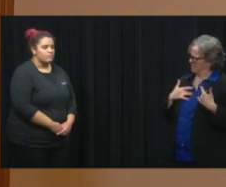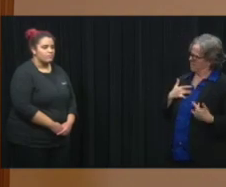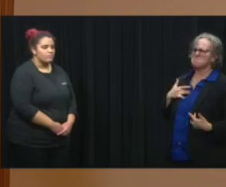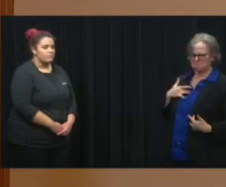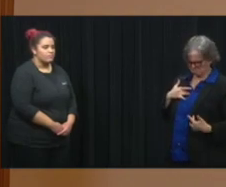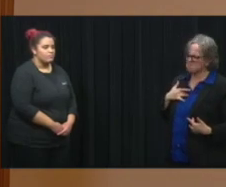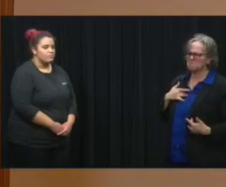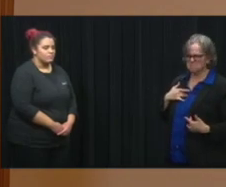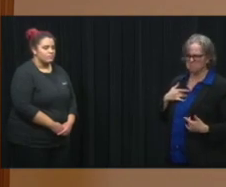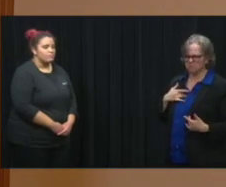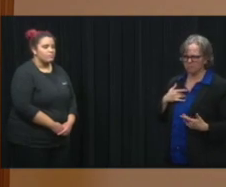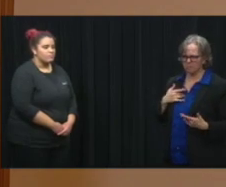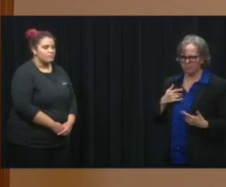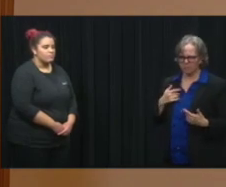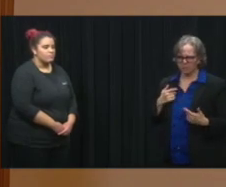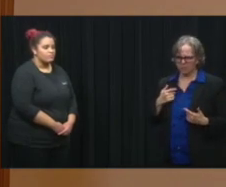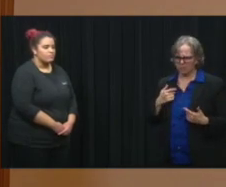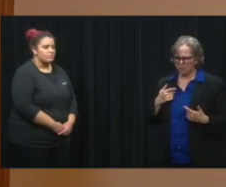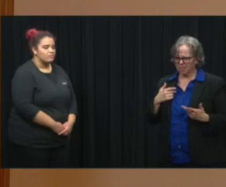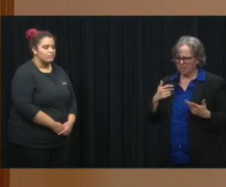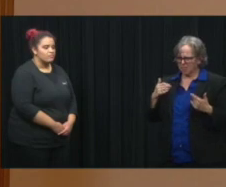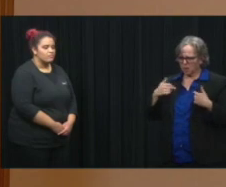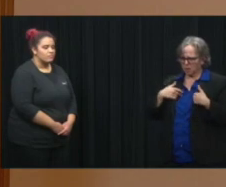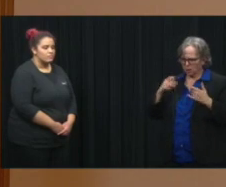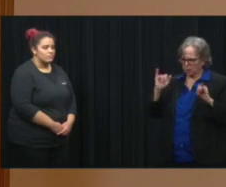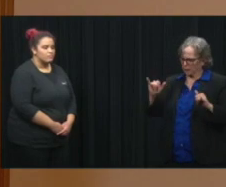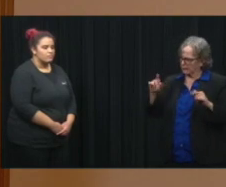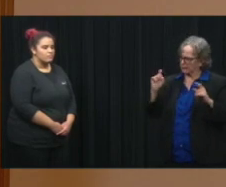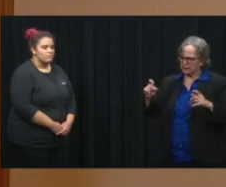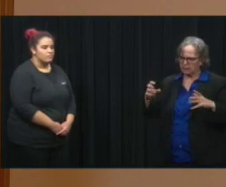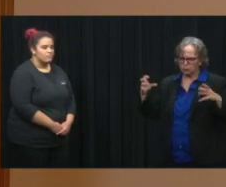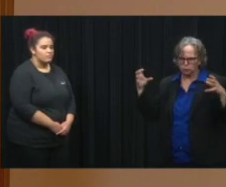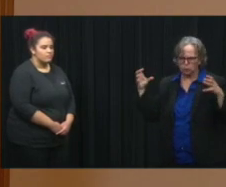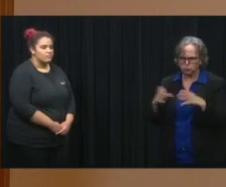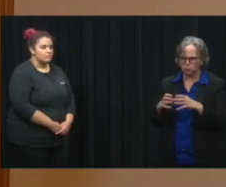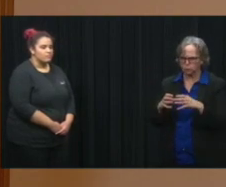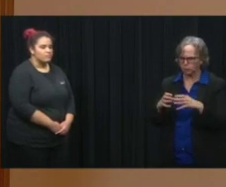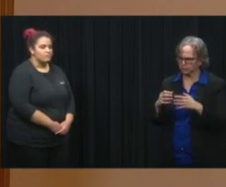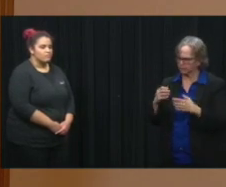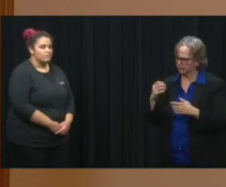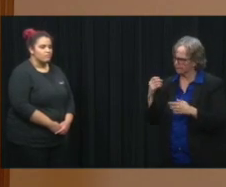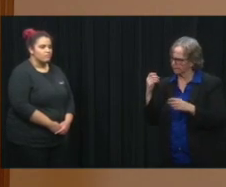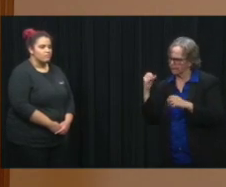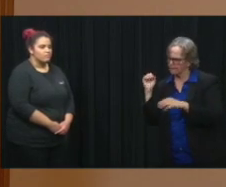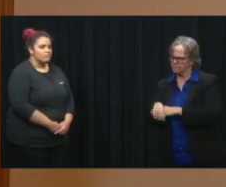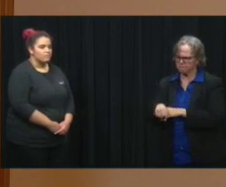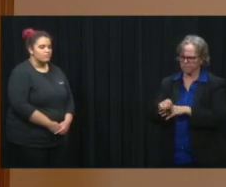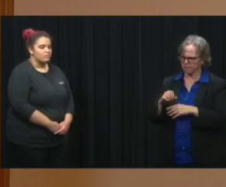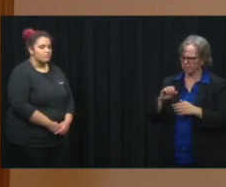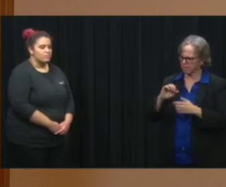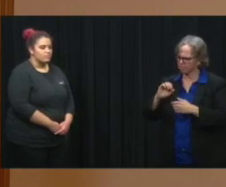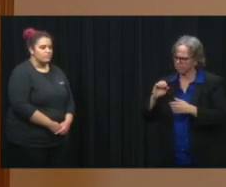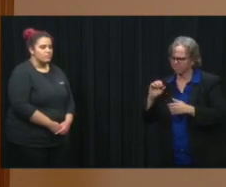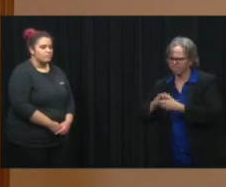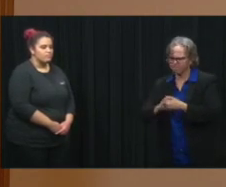to Ohioans to do everything we can for that worst case scenario. And we Ohioans owe it to our